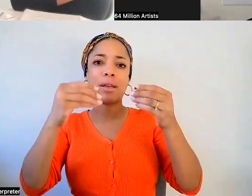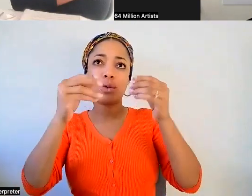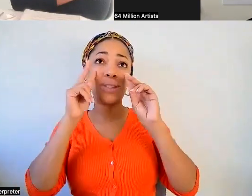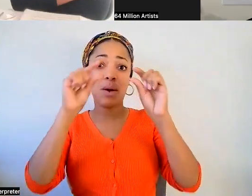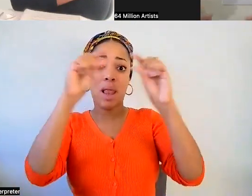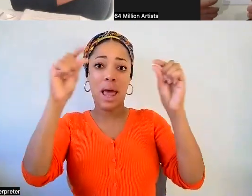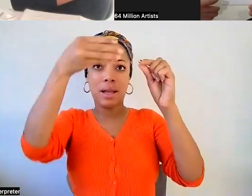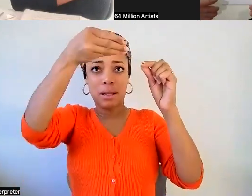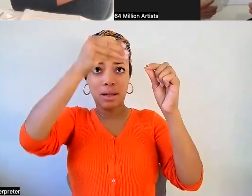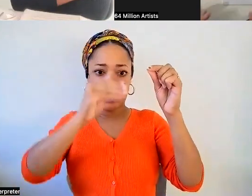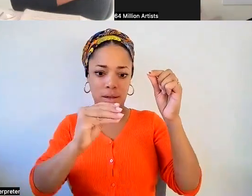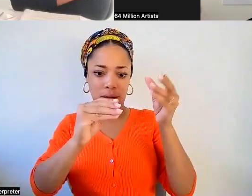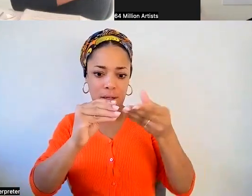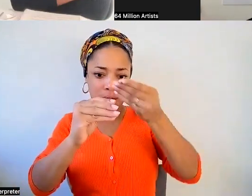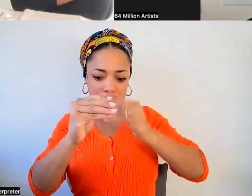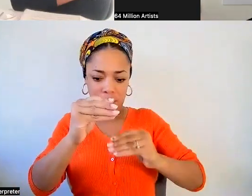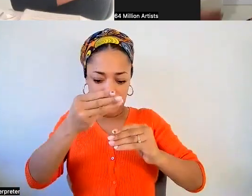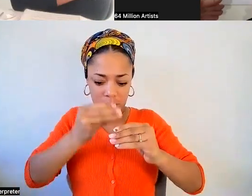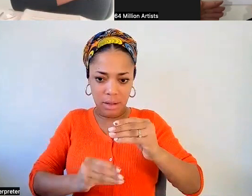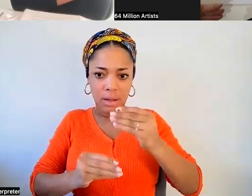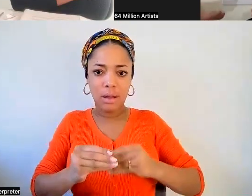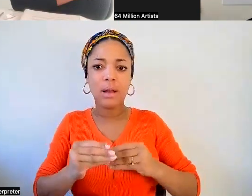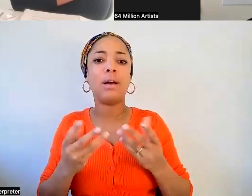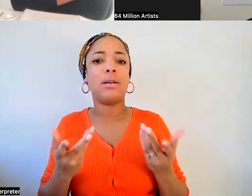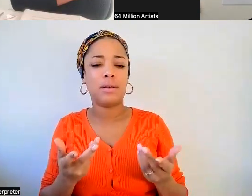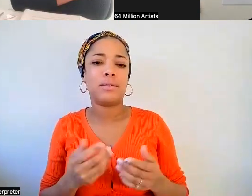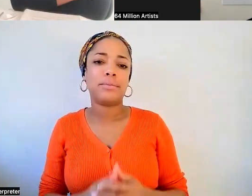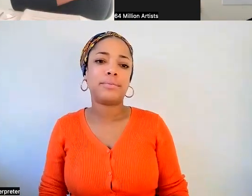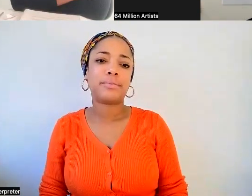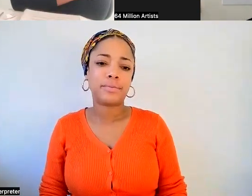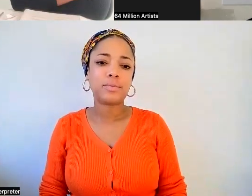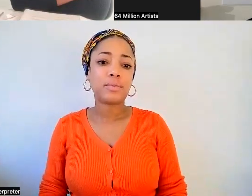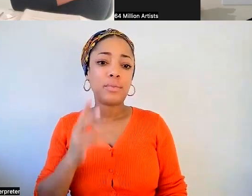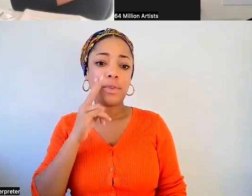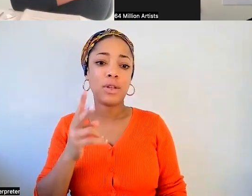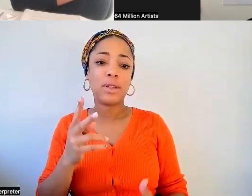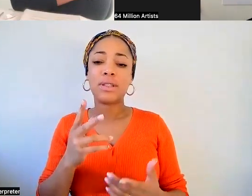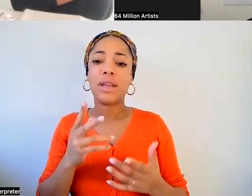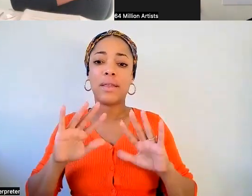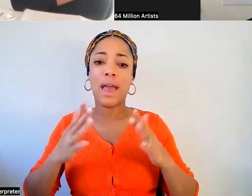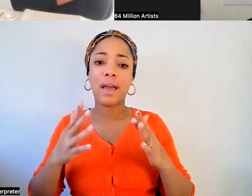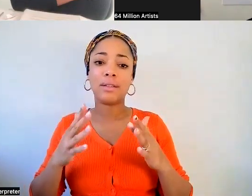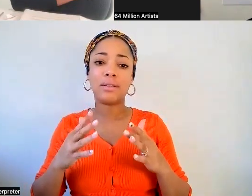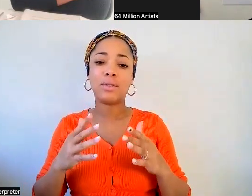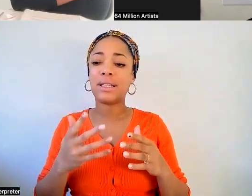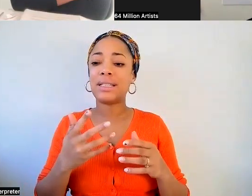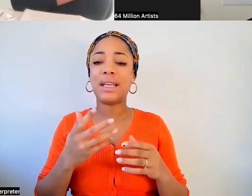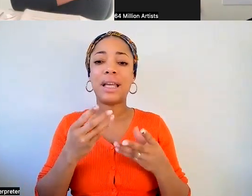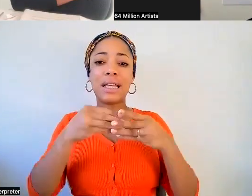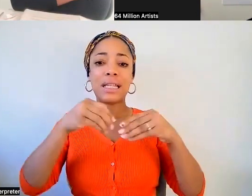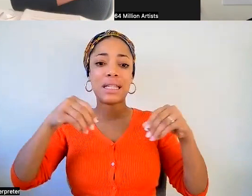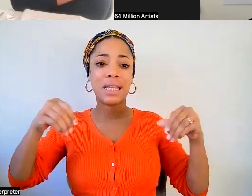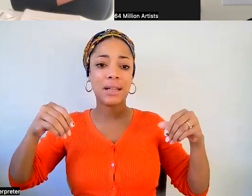sheet. See, hot sand, sand hot. Can you see my hands? Hands, so you go, sit back, say